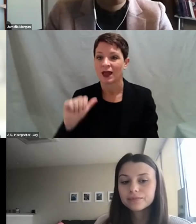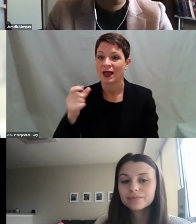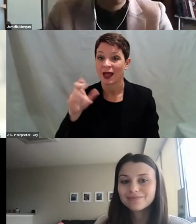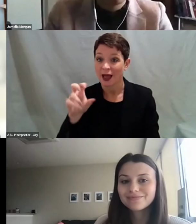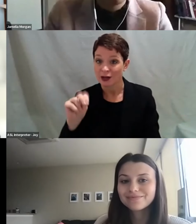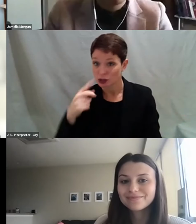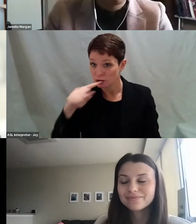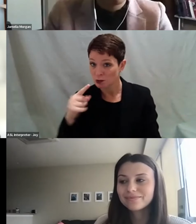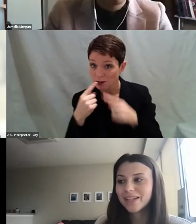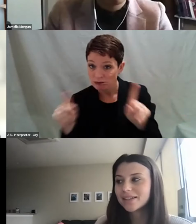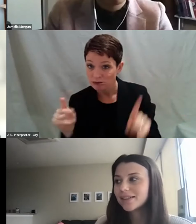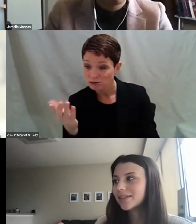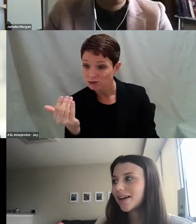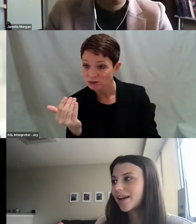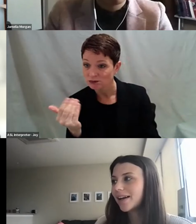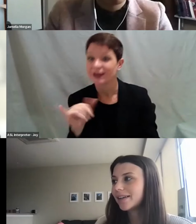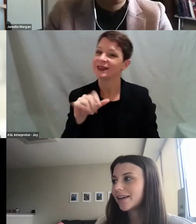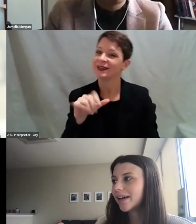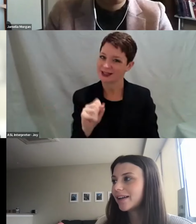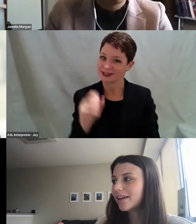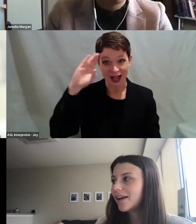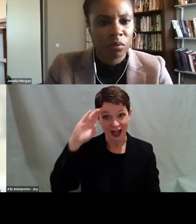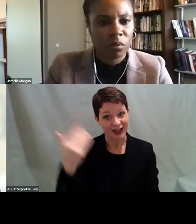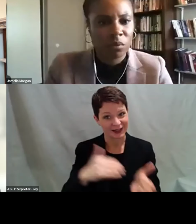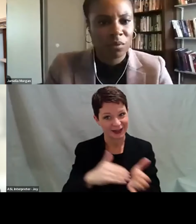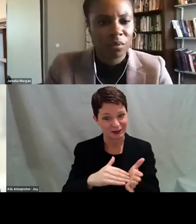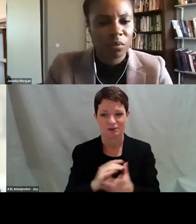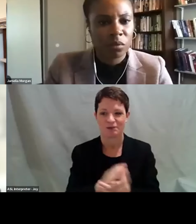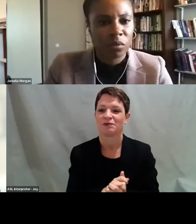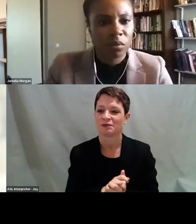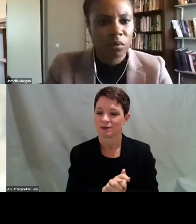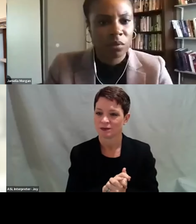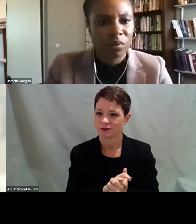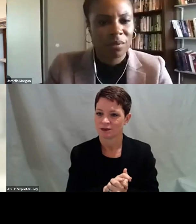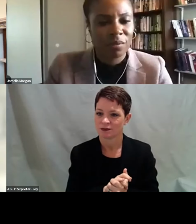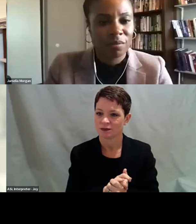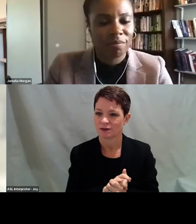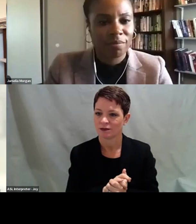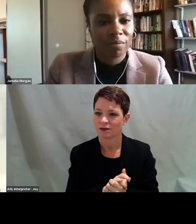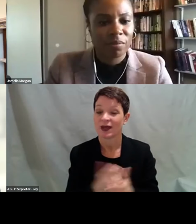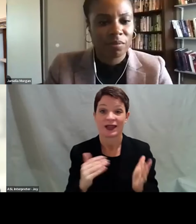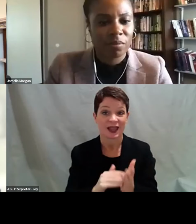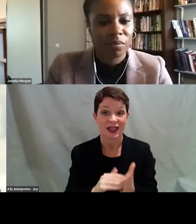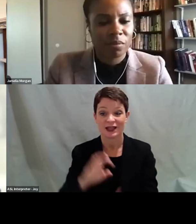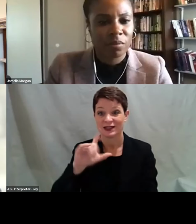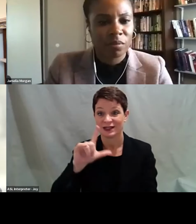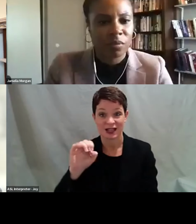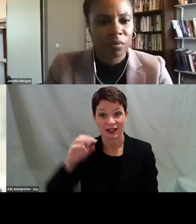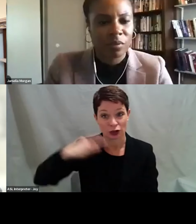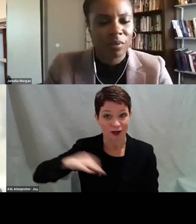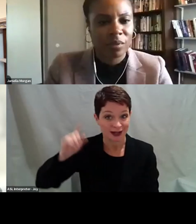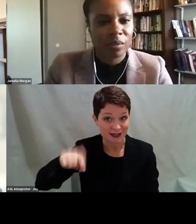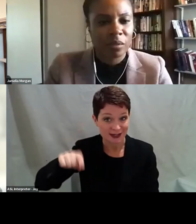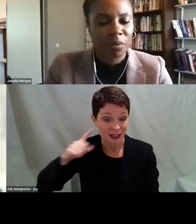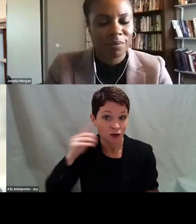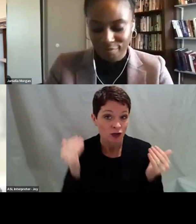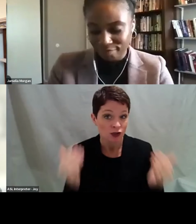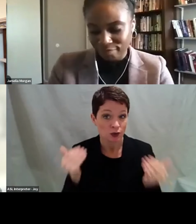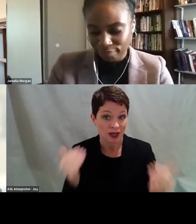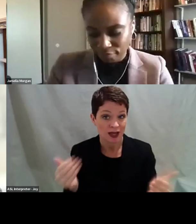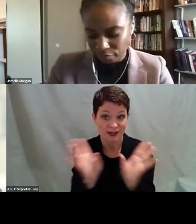announcement? Yes, hi again. Again, if you're seeking CLE credit for today's